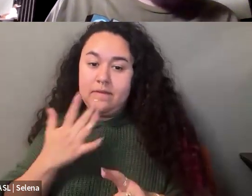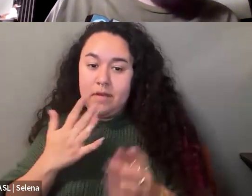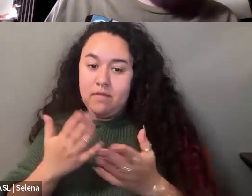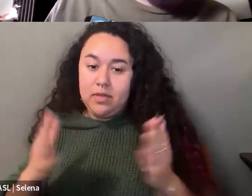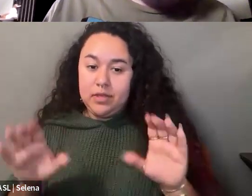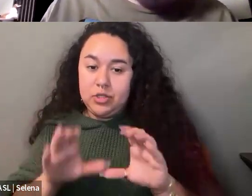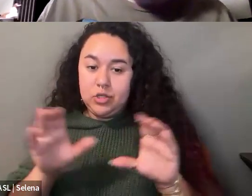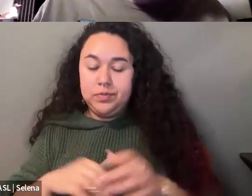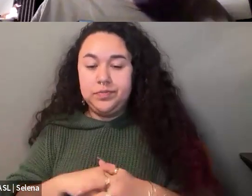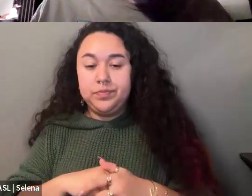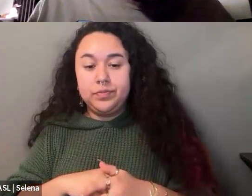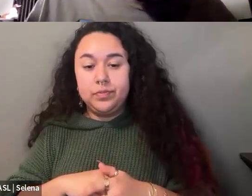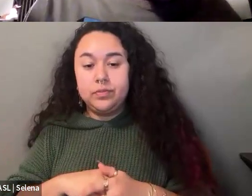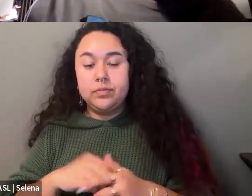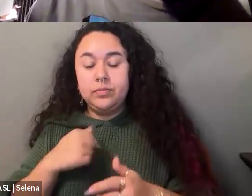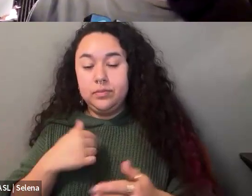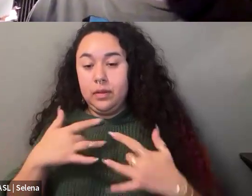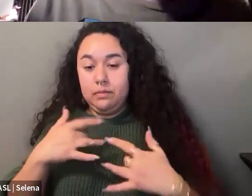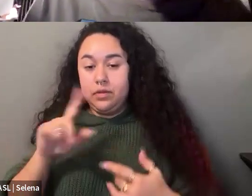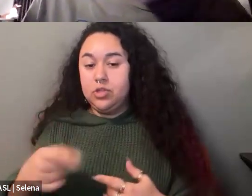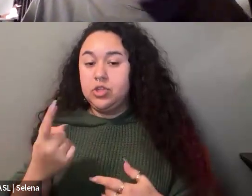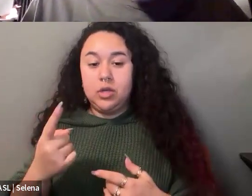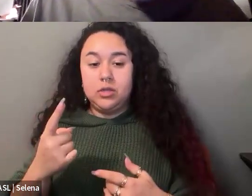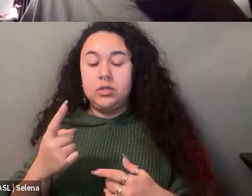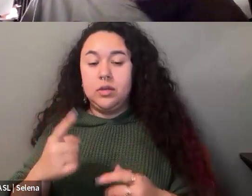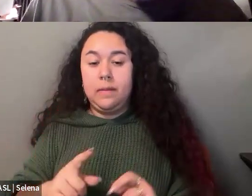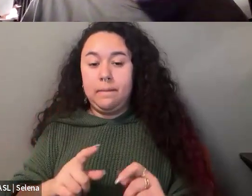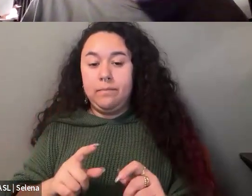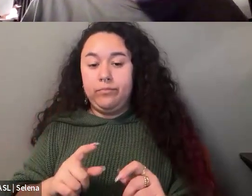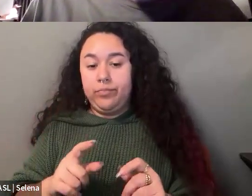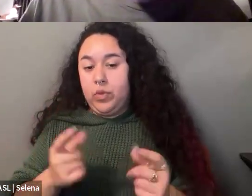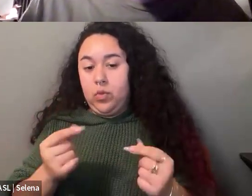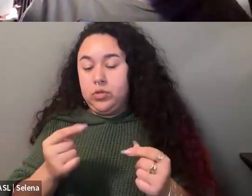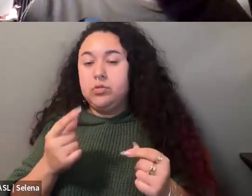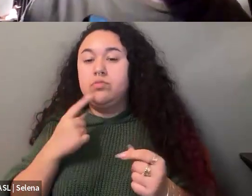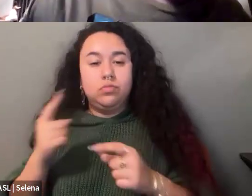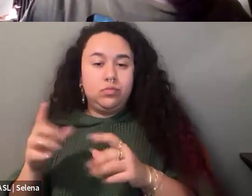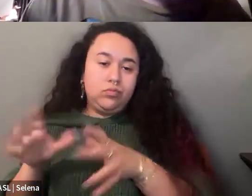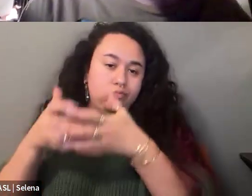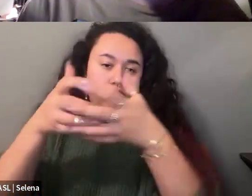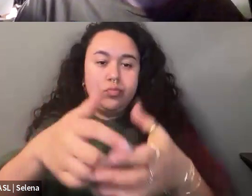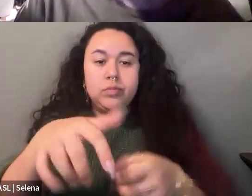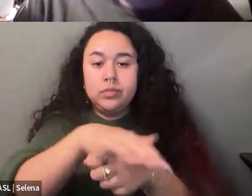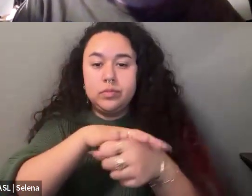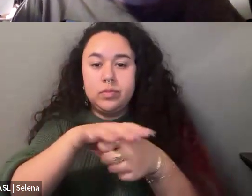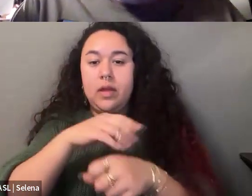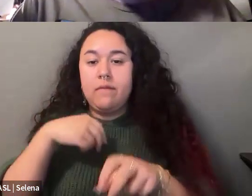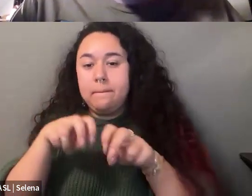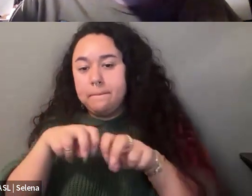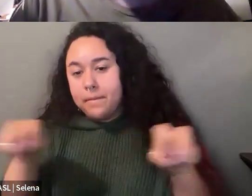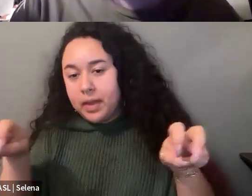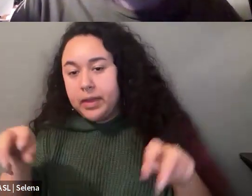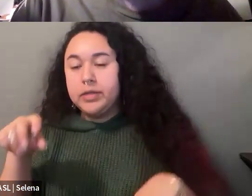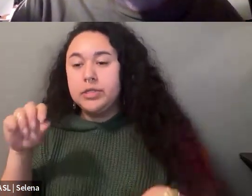things to do. And I often will just pull us up to a spot where there's a bench,